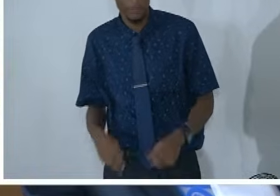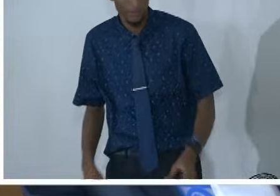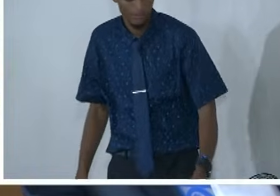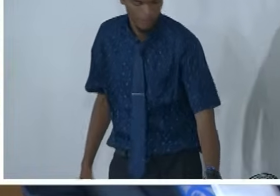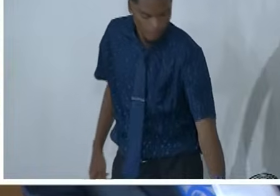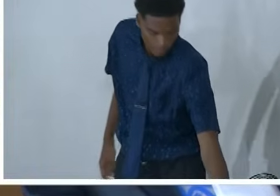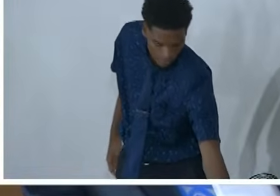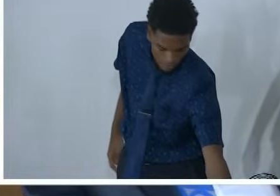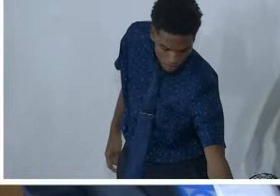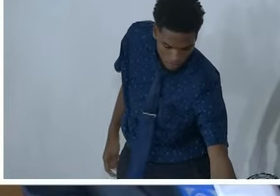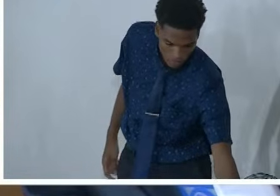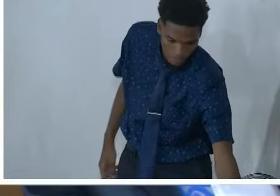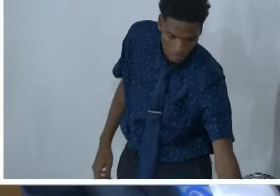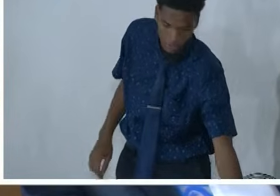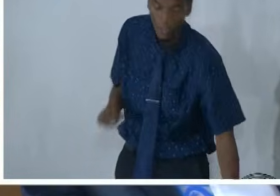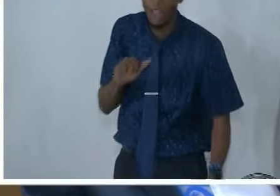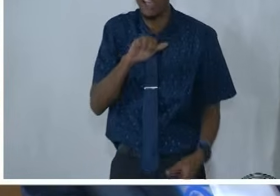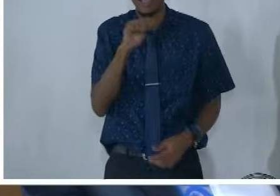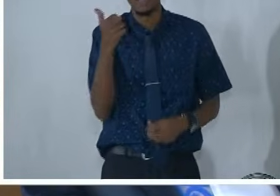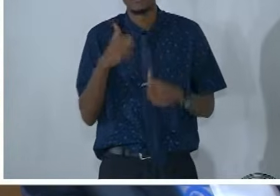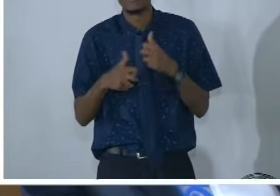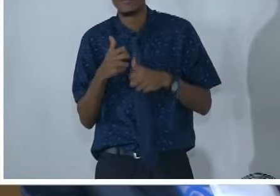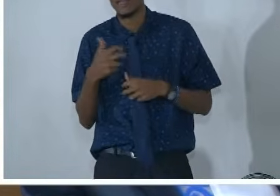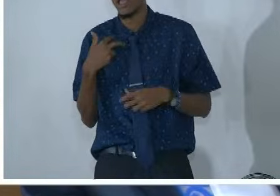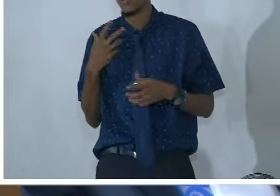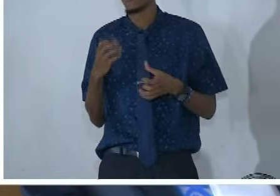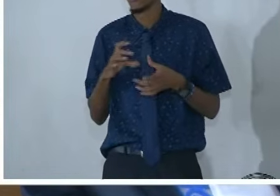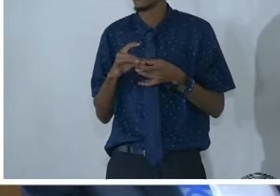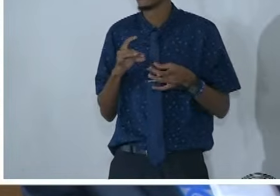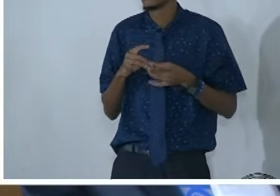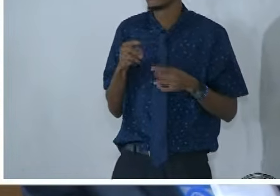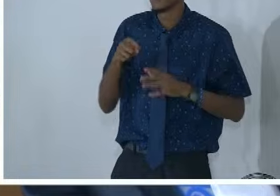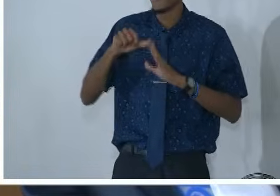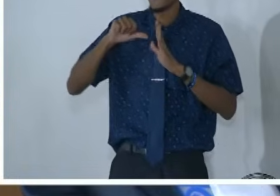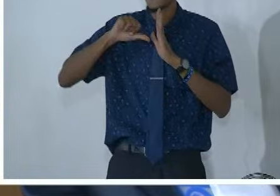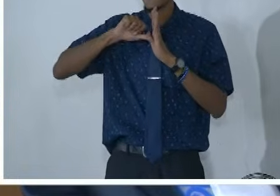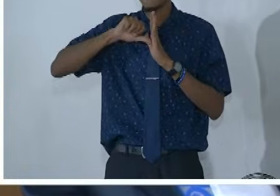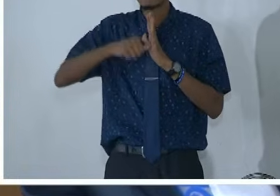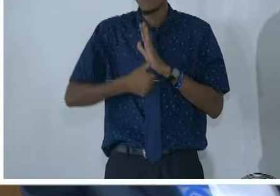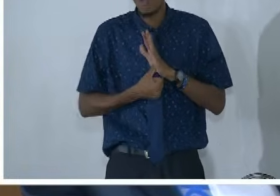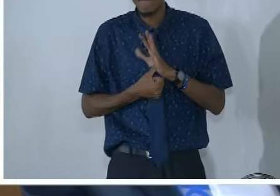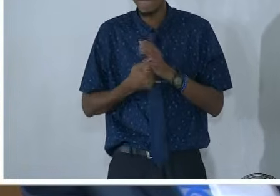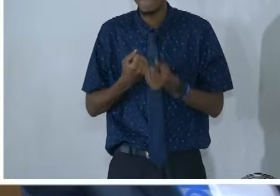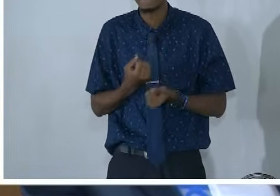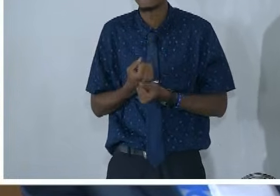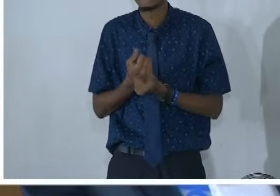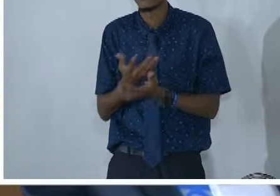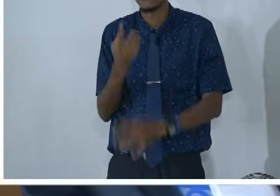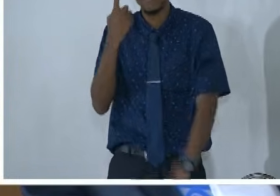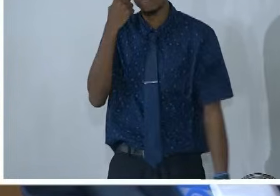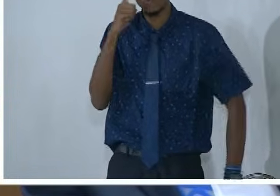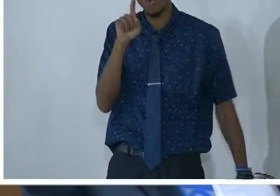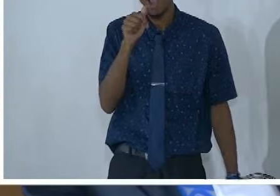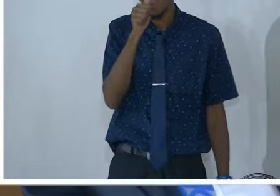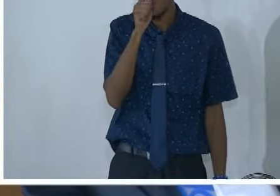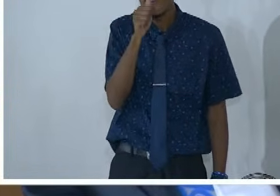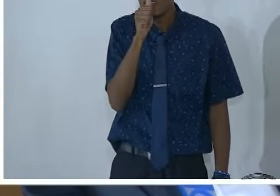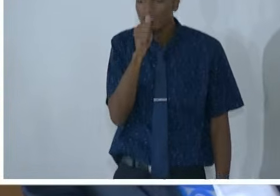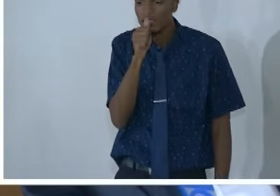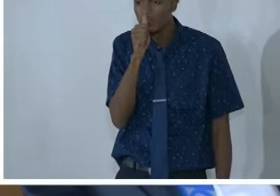The other matter I'd want to comment on is really the enforcement provision for confidentiality